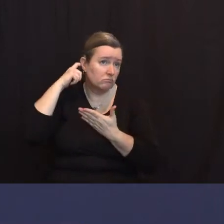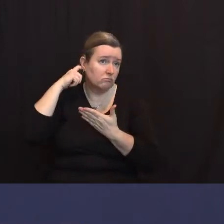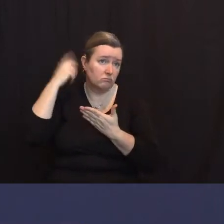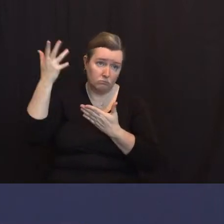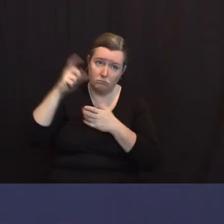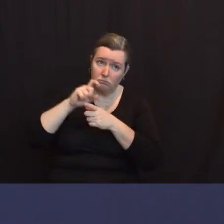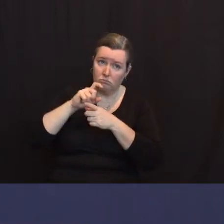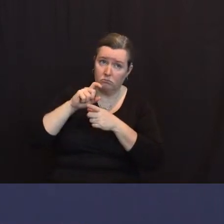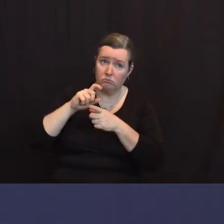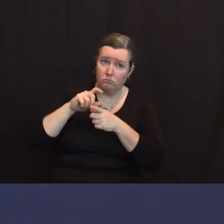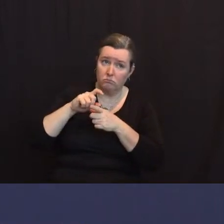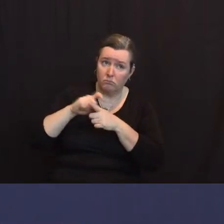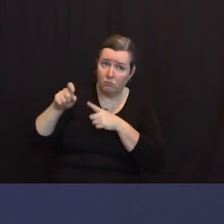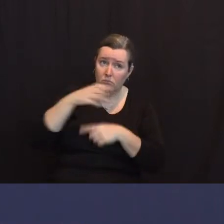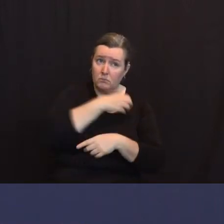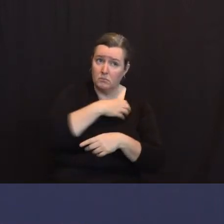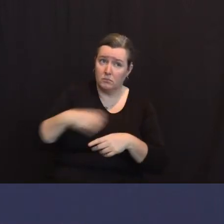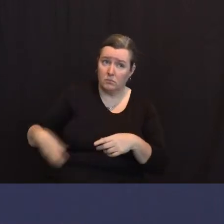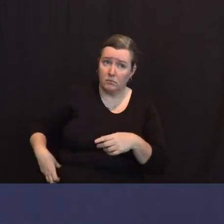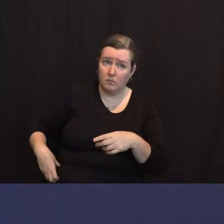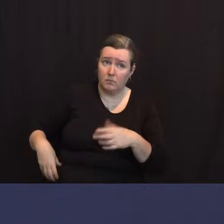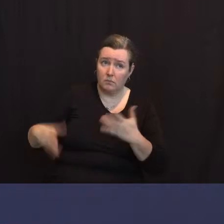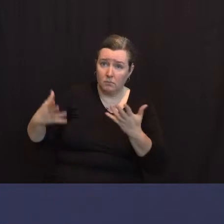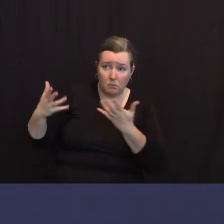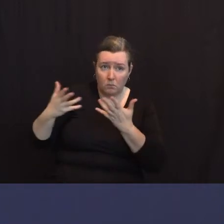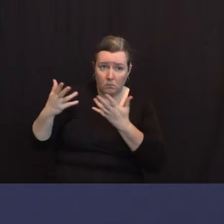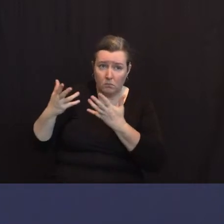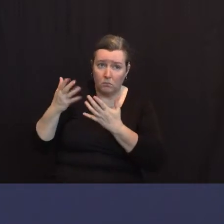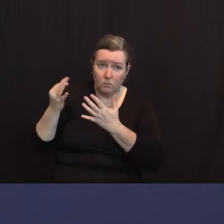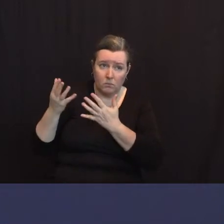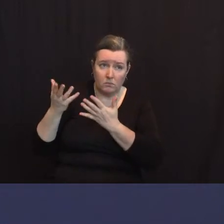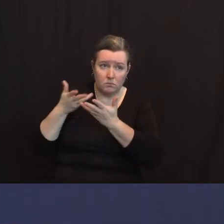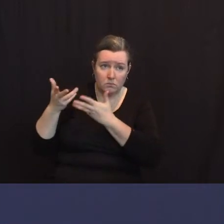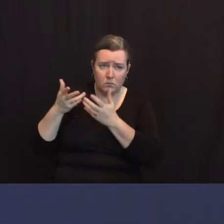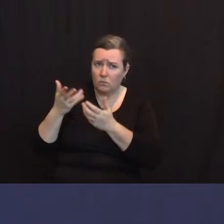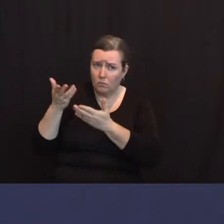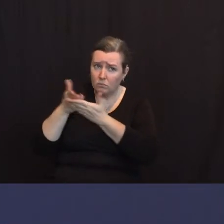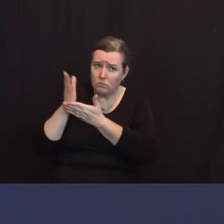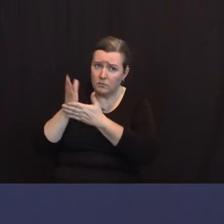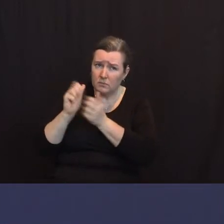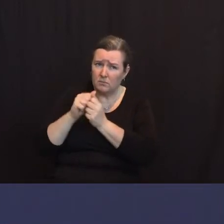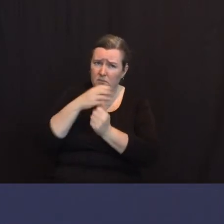if you're okay with the mayor of Bayonne essentially appointing a legislator.